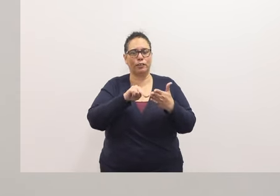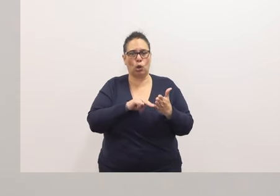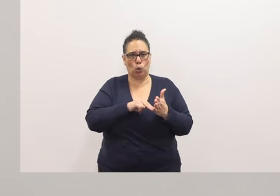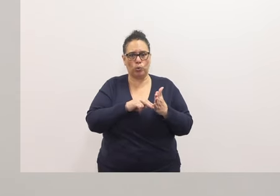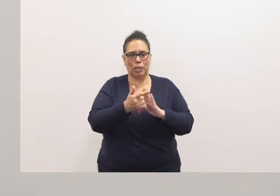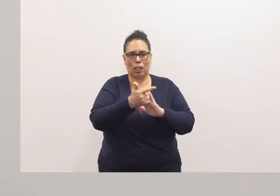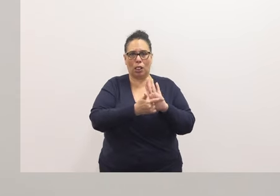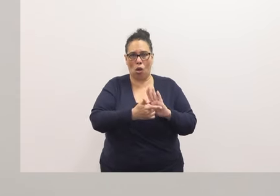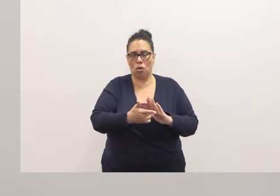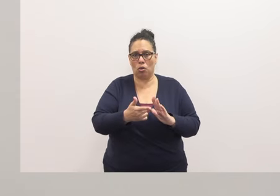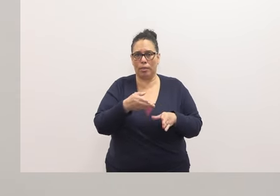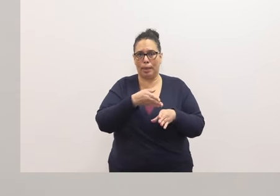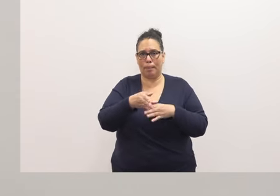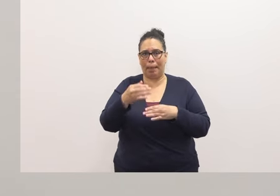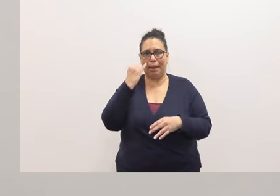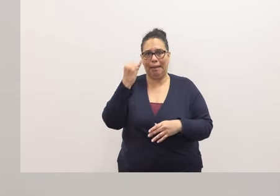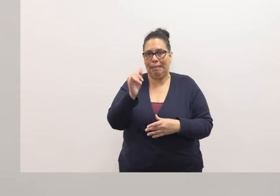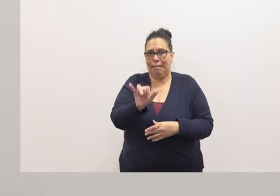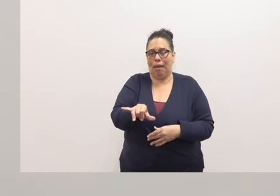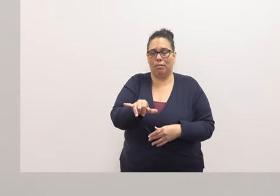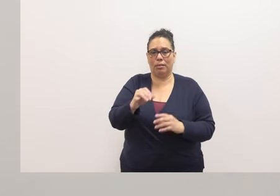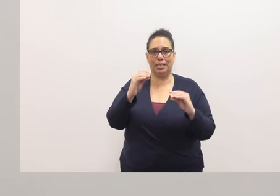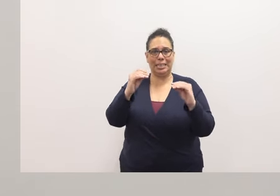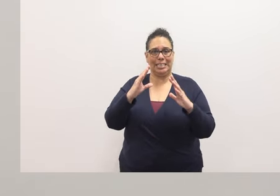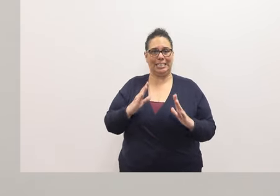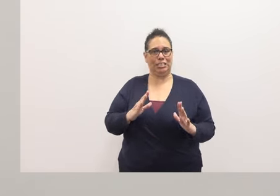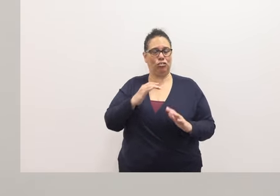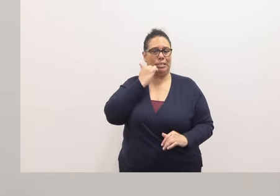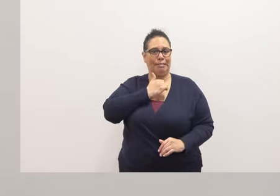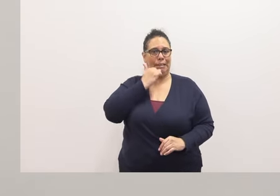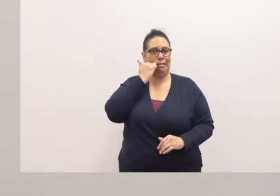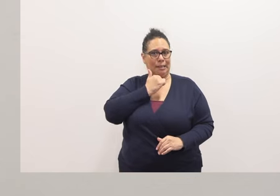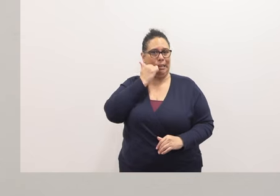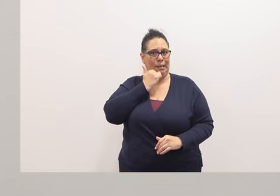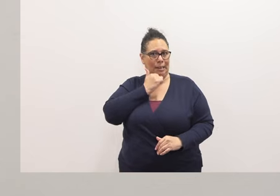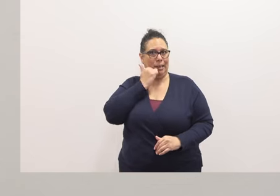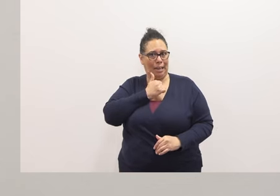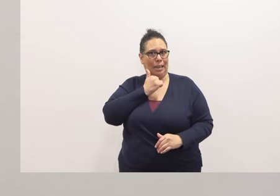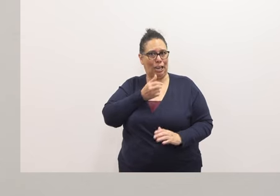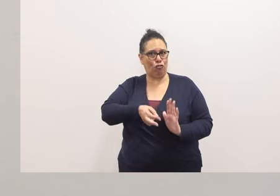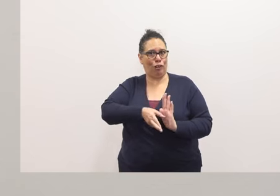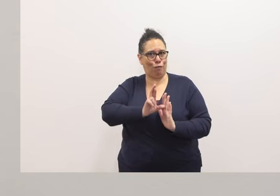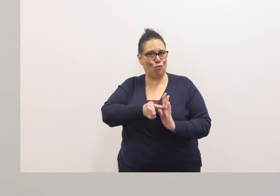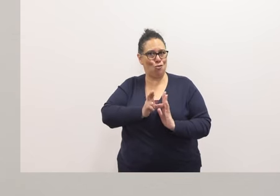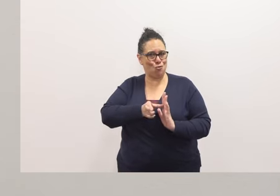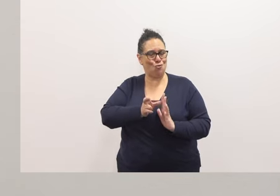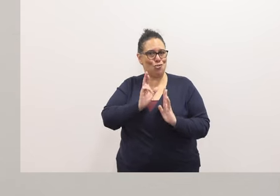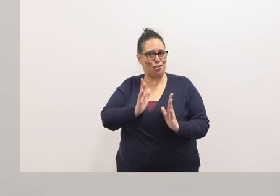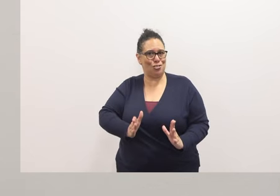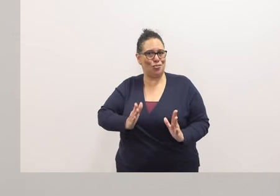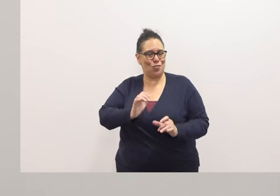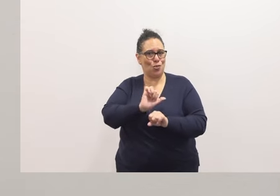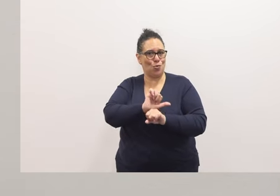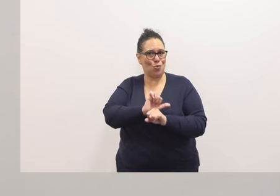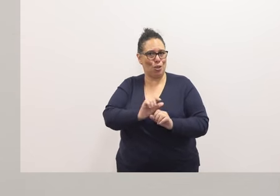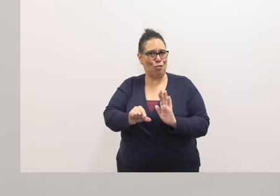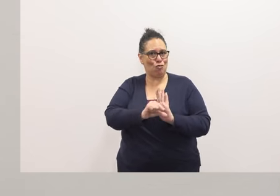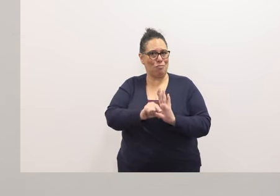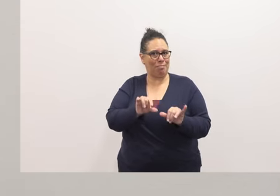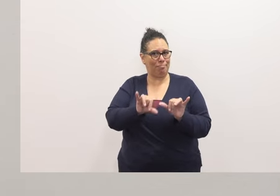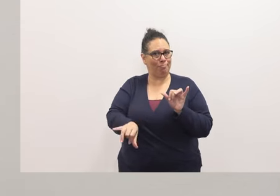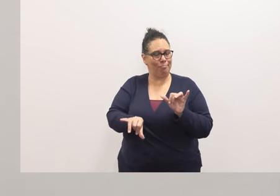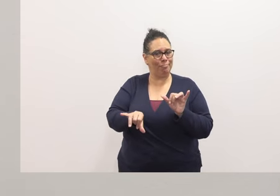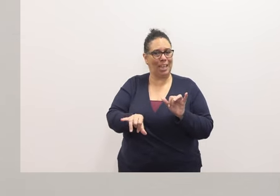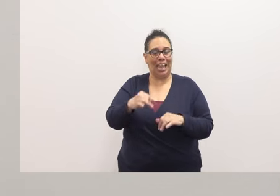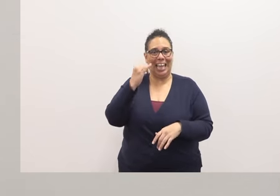the main idea is exactly that, is that the teachers are the day-to-day reviewers, and so their grades should stand unless